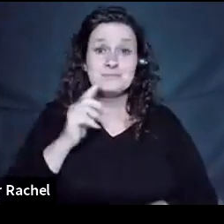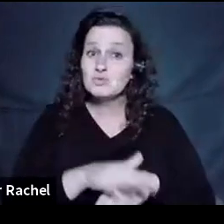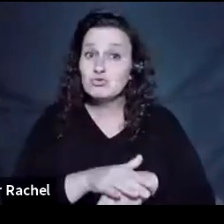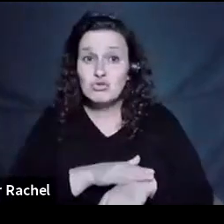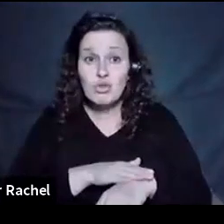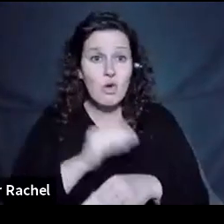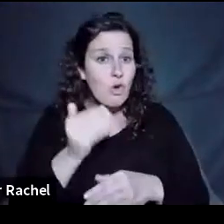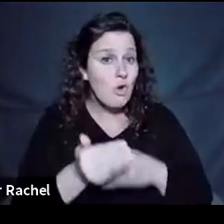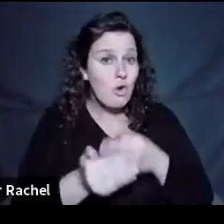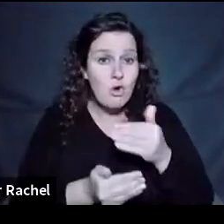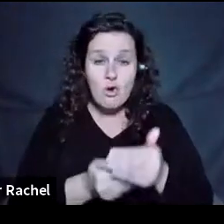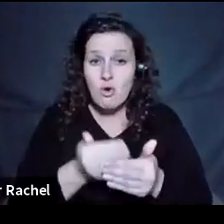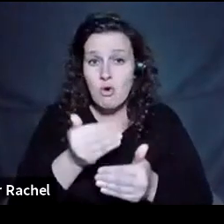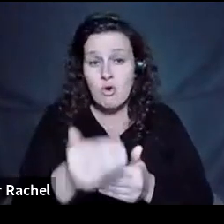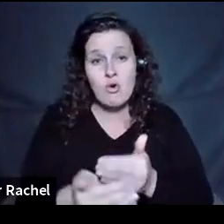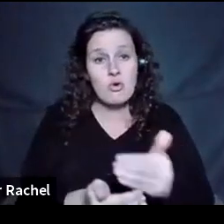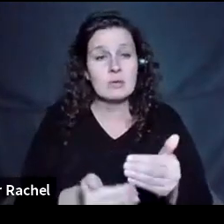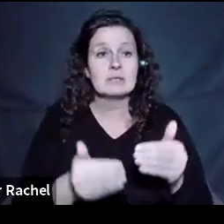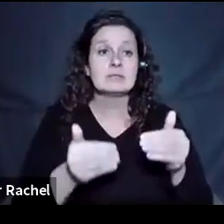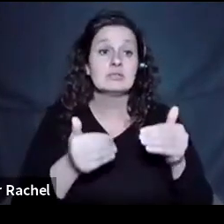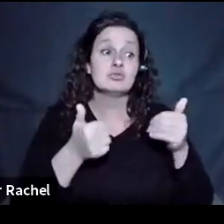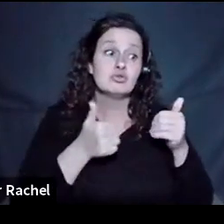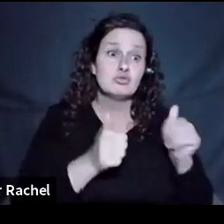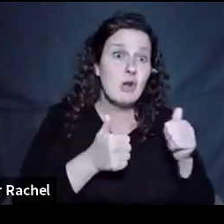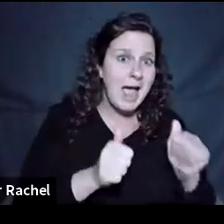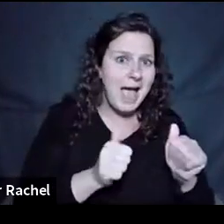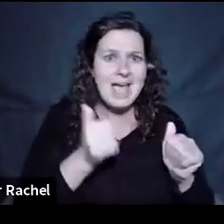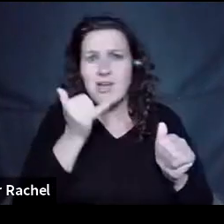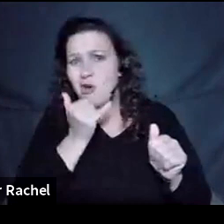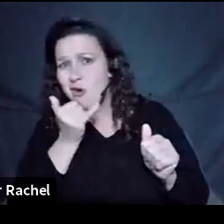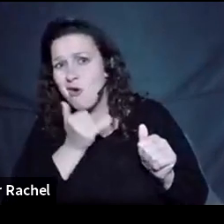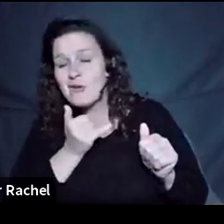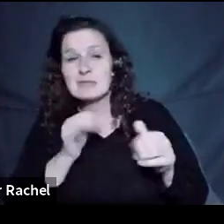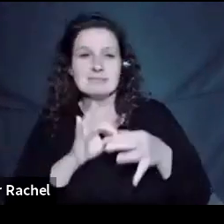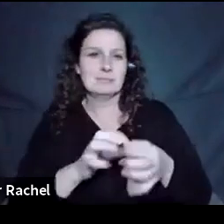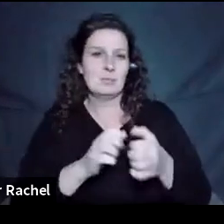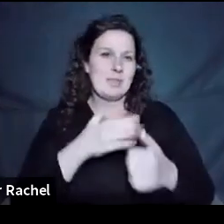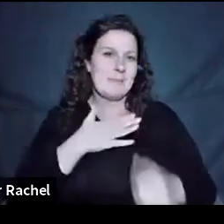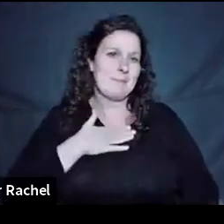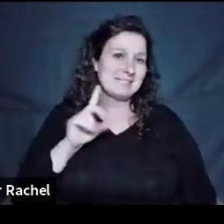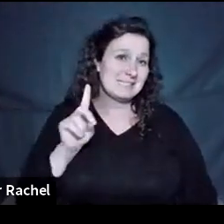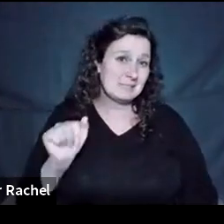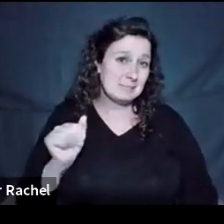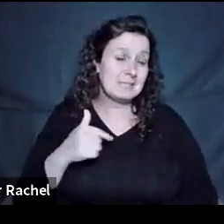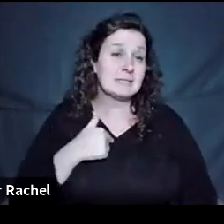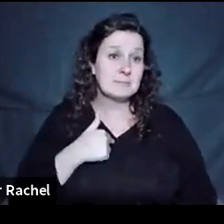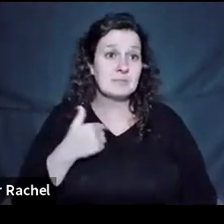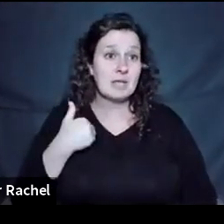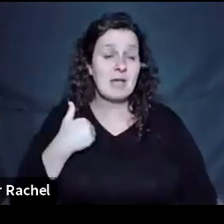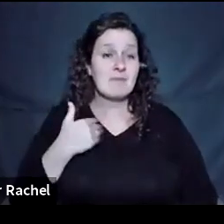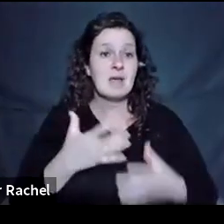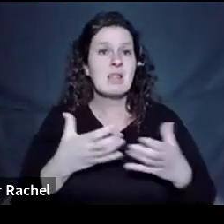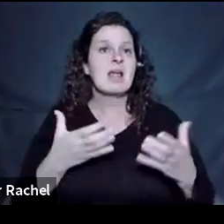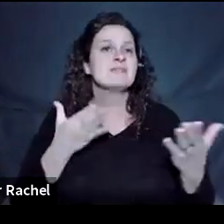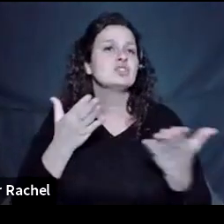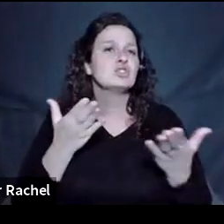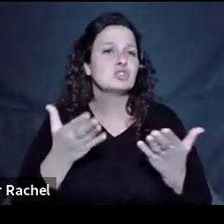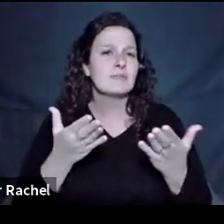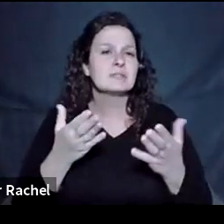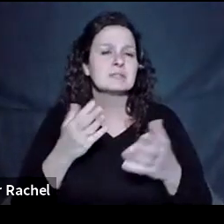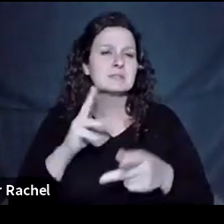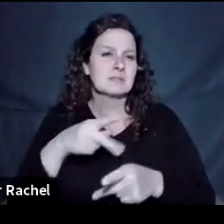and trying a lot of trial and error as far as my disability. I do a lot of service oriented